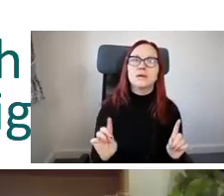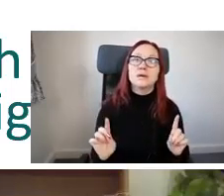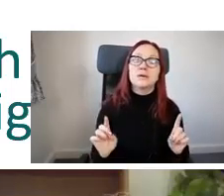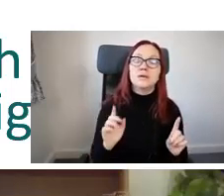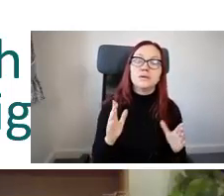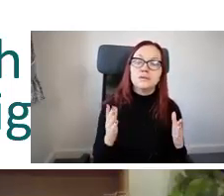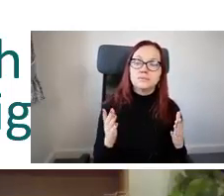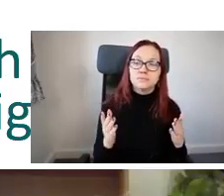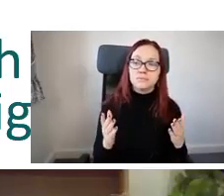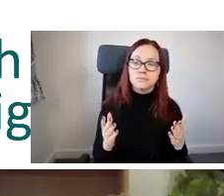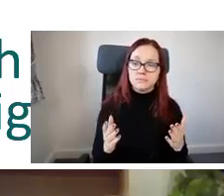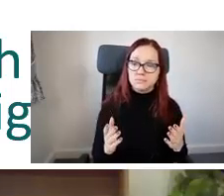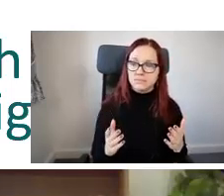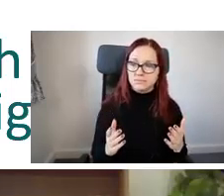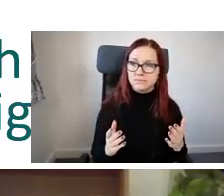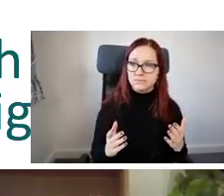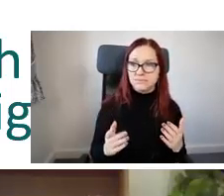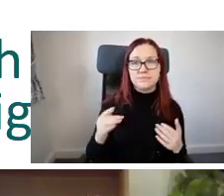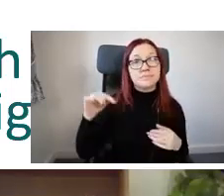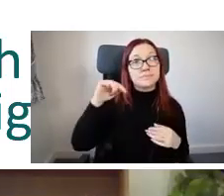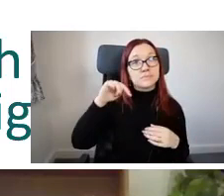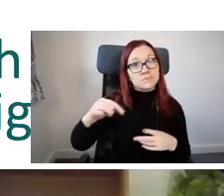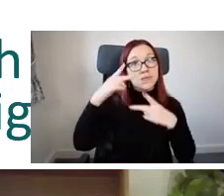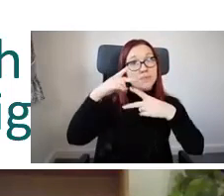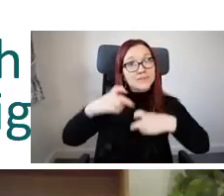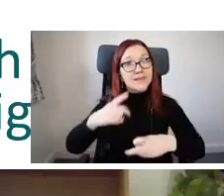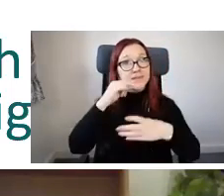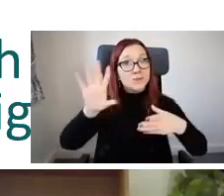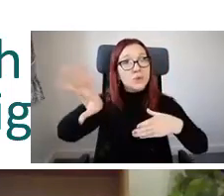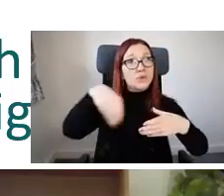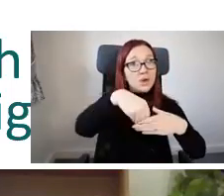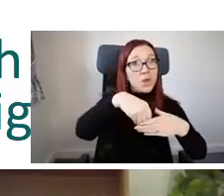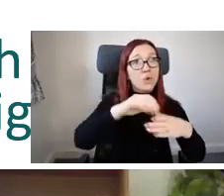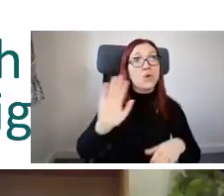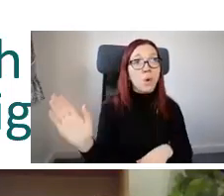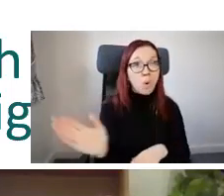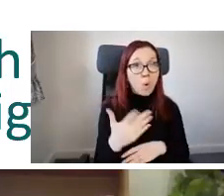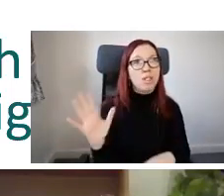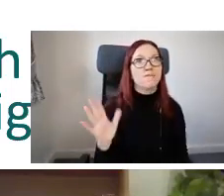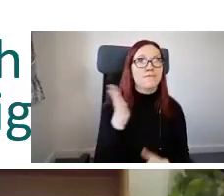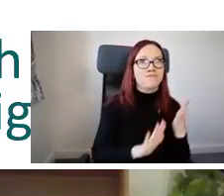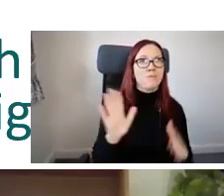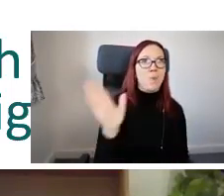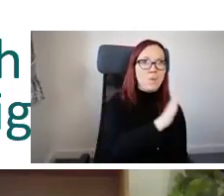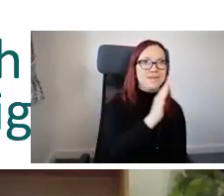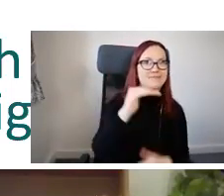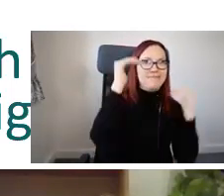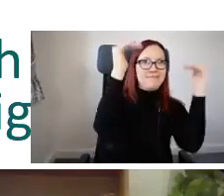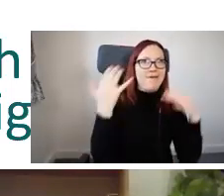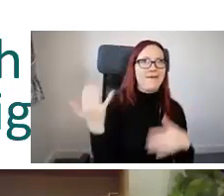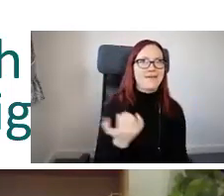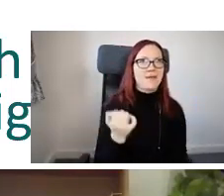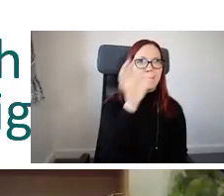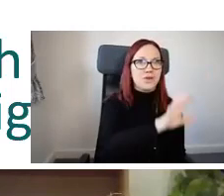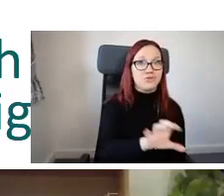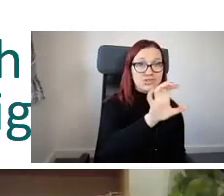that those studies that we were able to include, all of them came from Western high income countries. So there's a huge